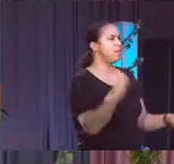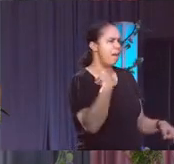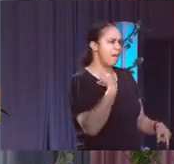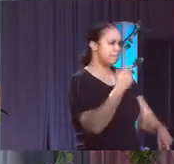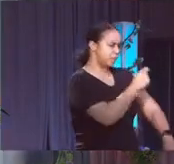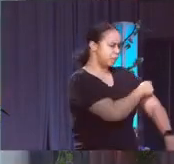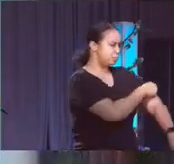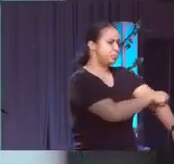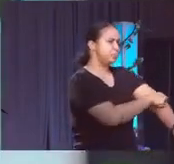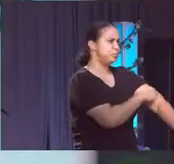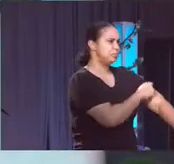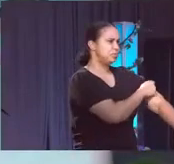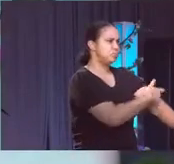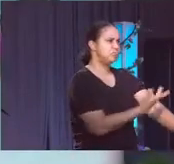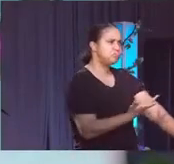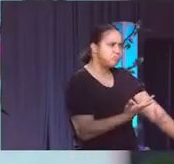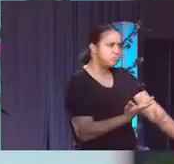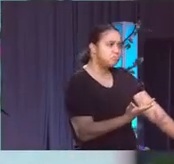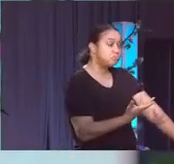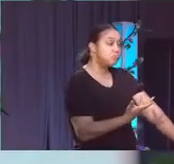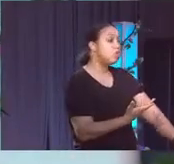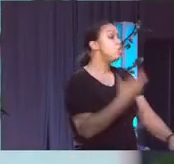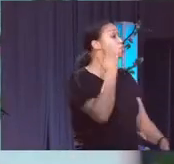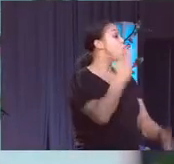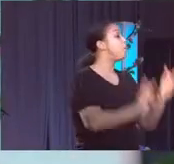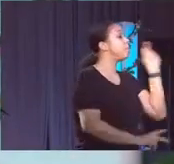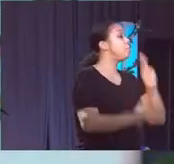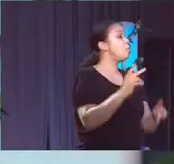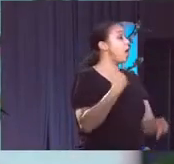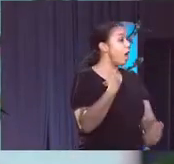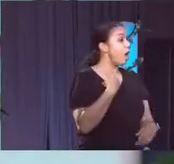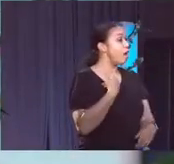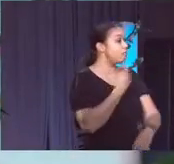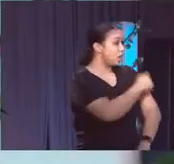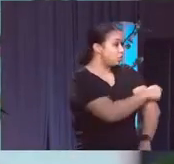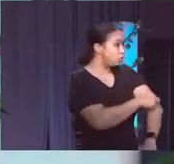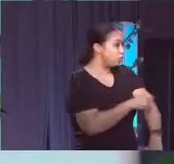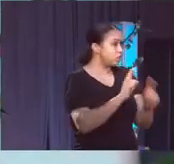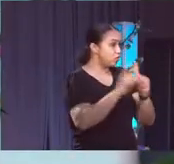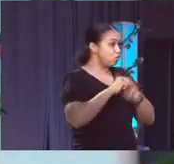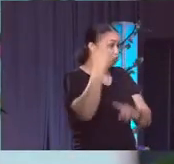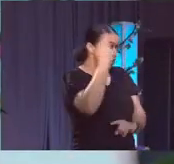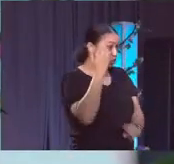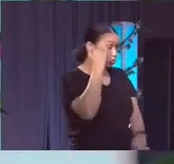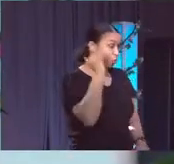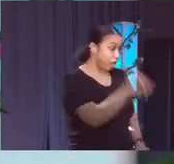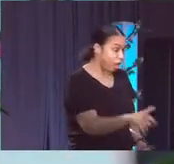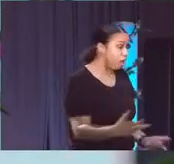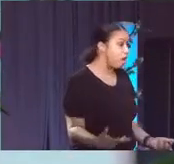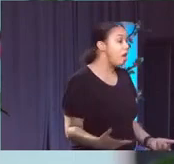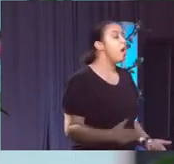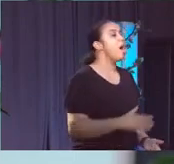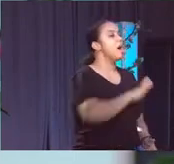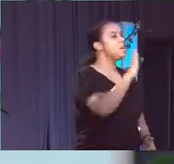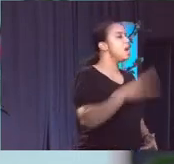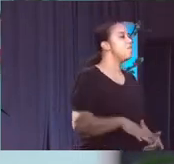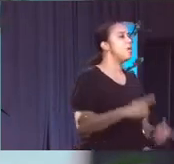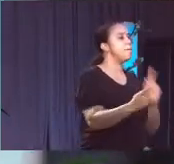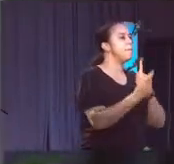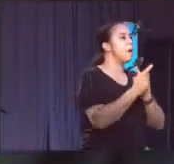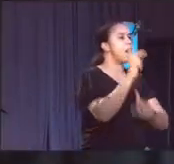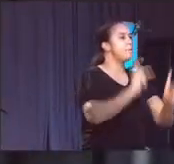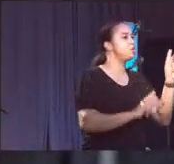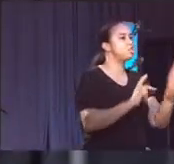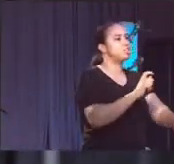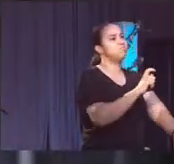tattoos? Do you know people get tattoos for reasons? Did y'all know that? I've never met a person who got a tattoo